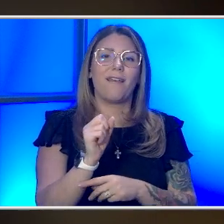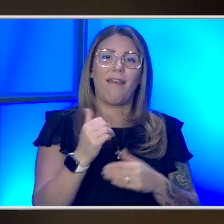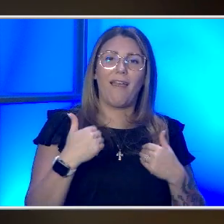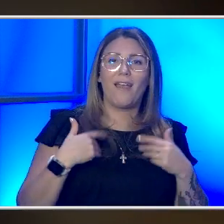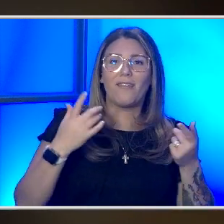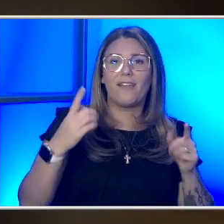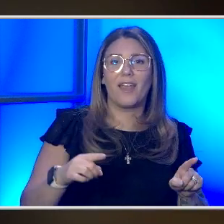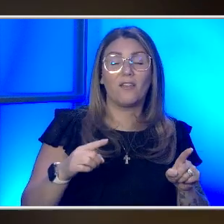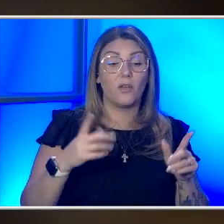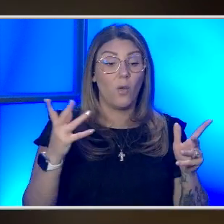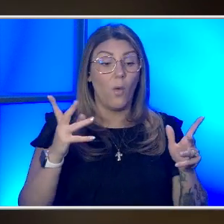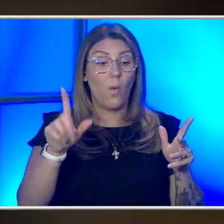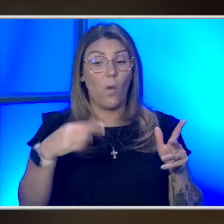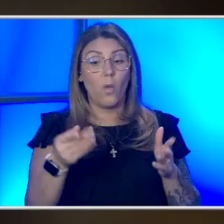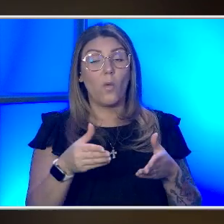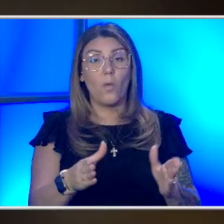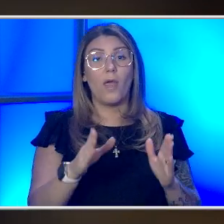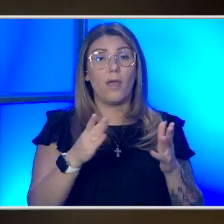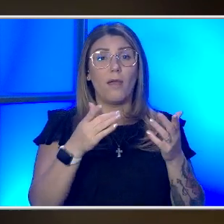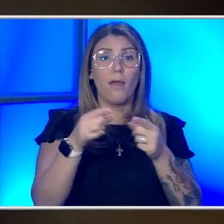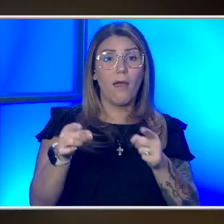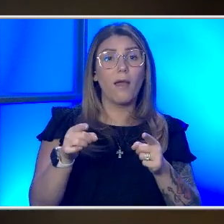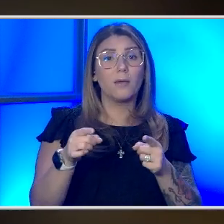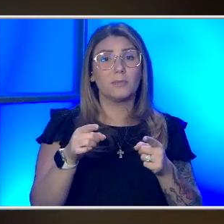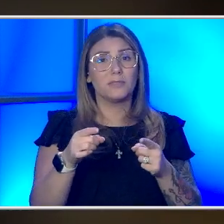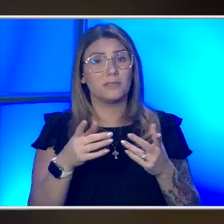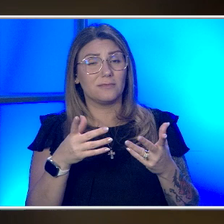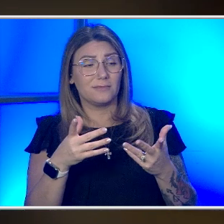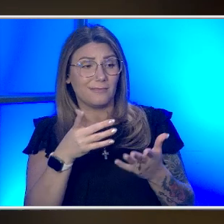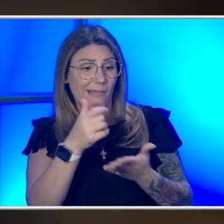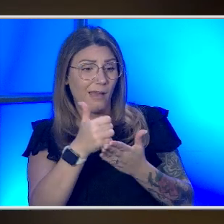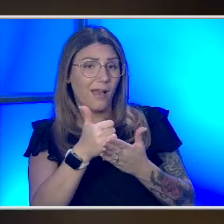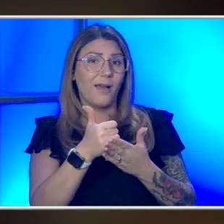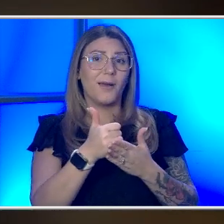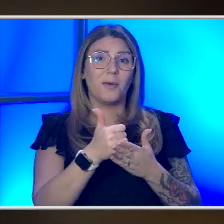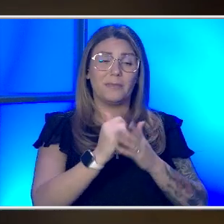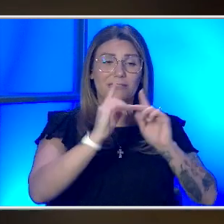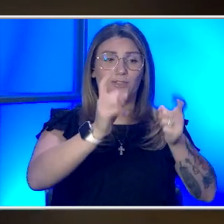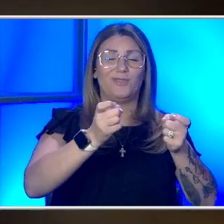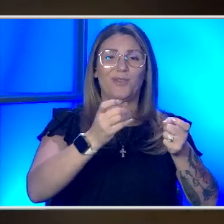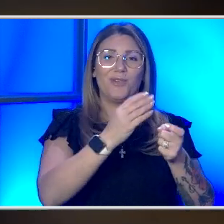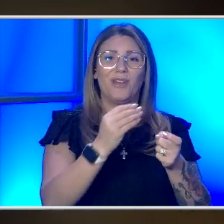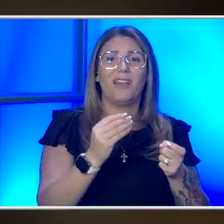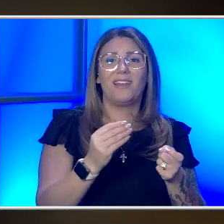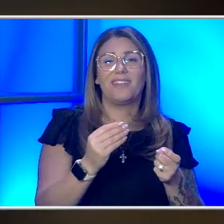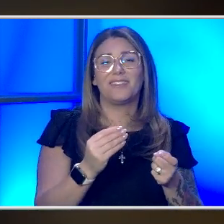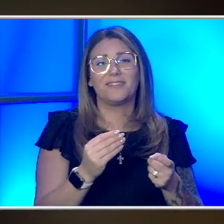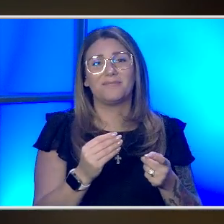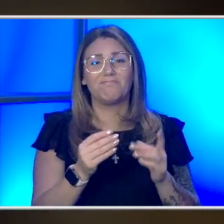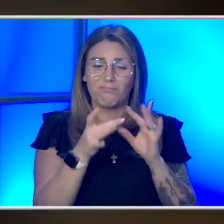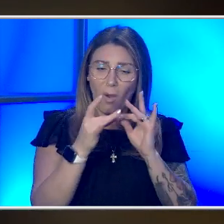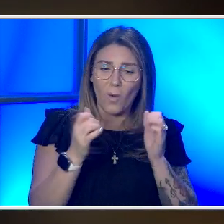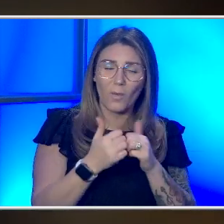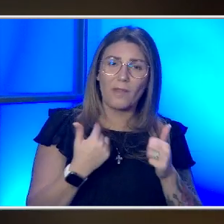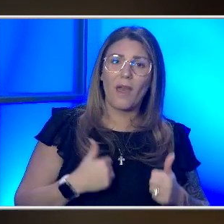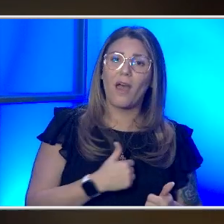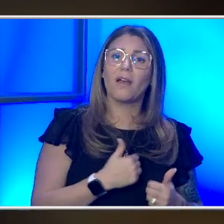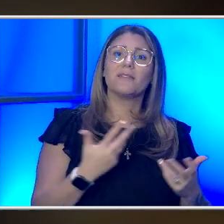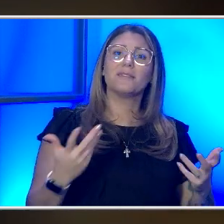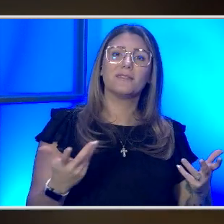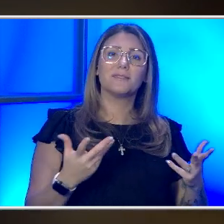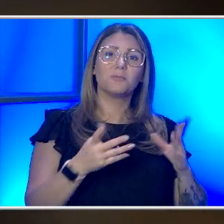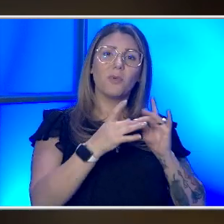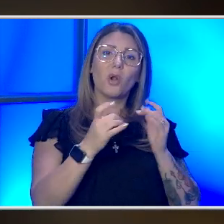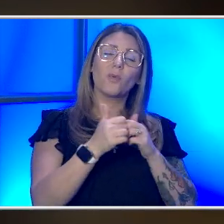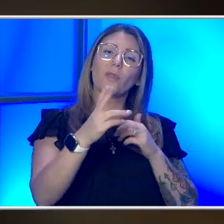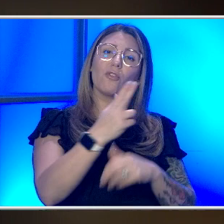we need people to come in, we need people to hear this message and shoulder this burden with us, partner with our hospitals by saving lives through